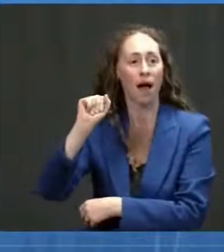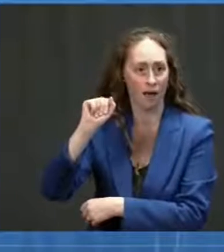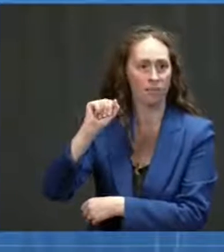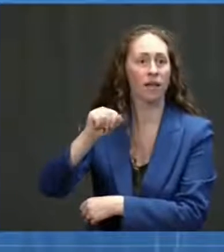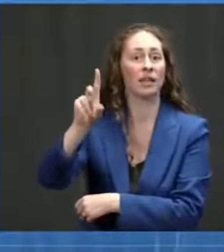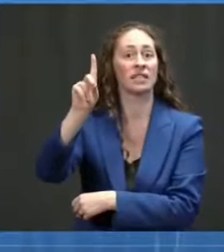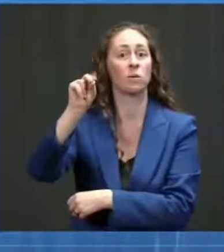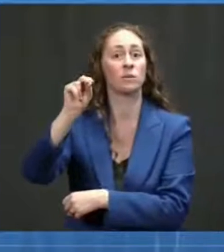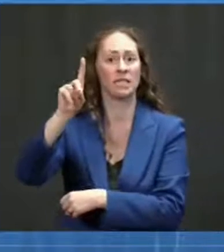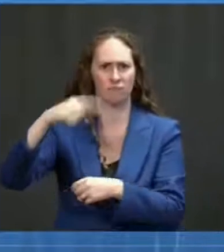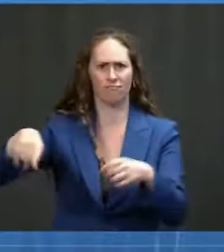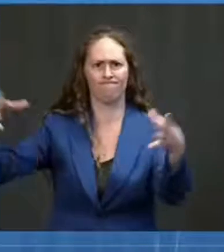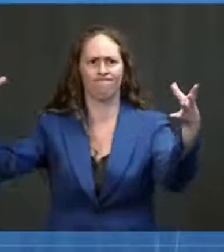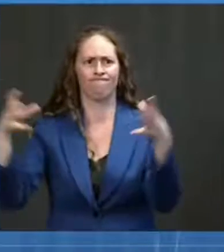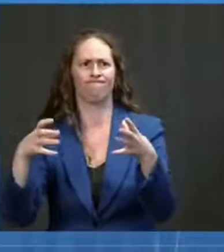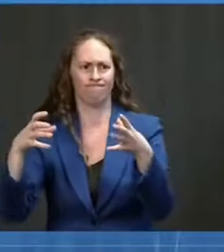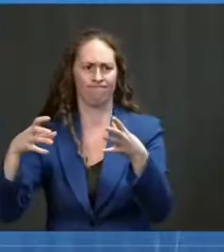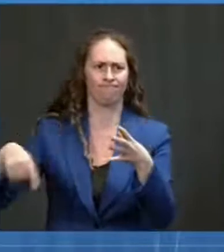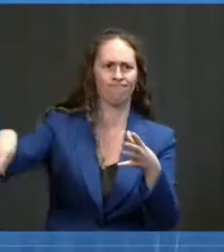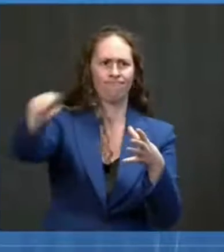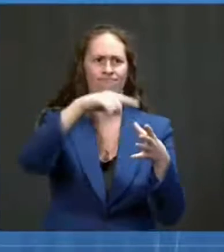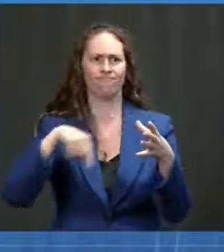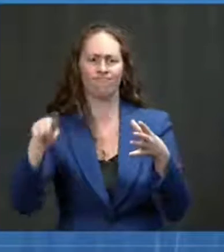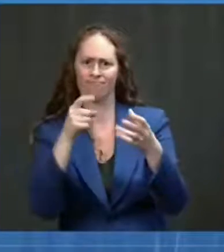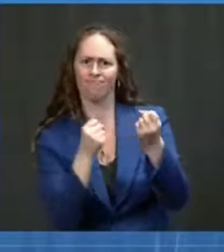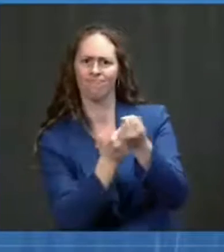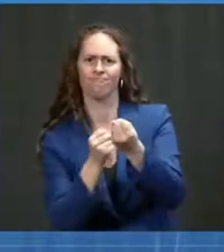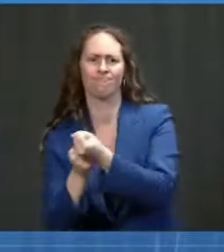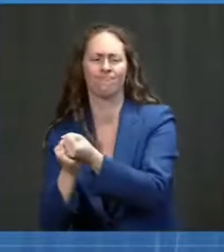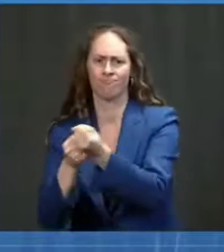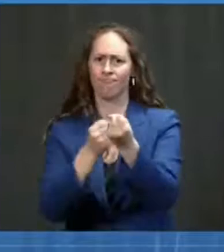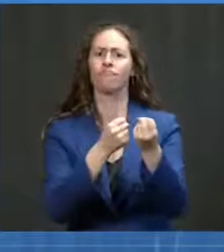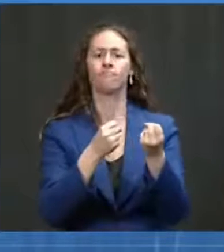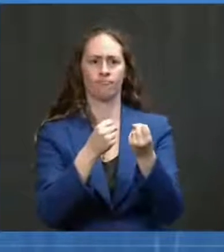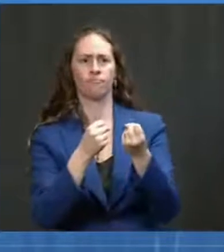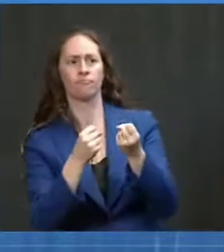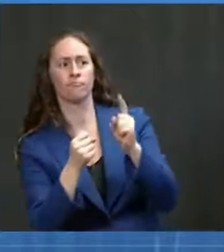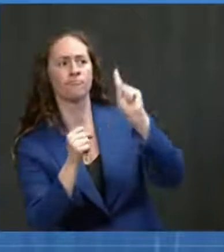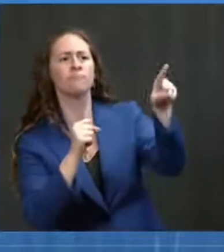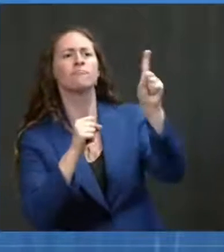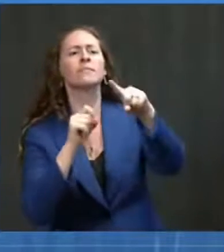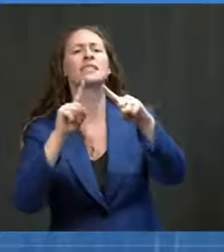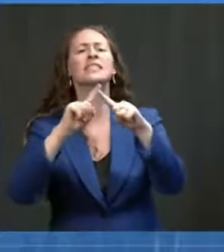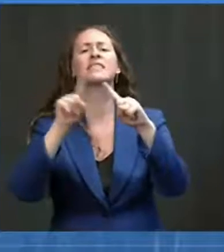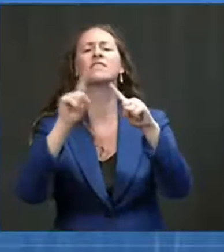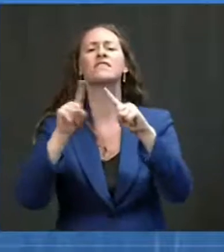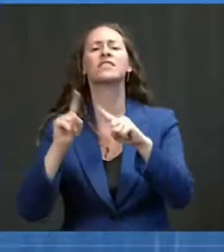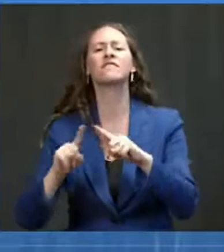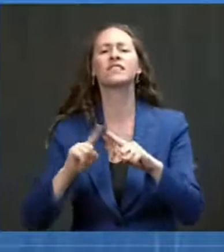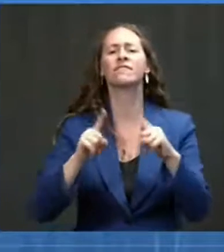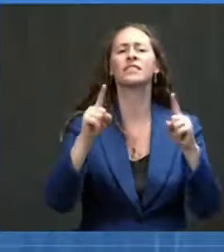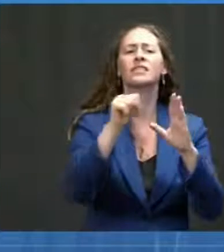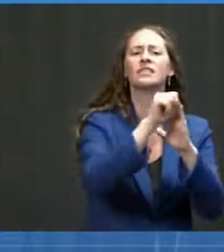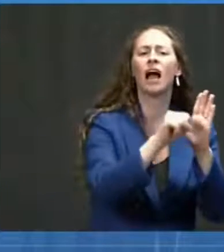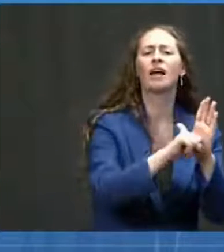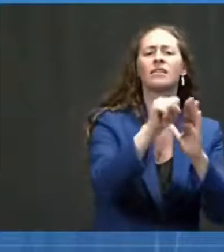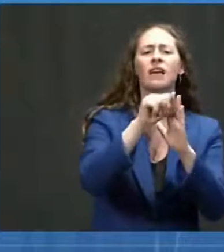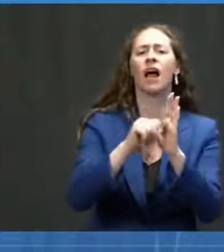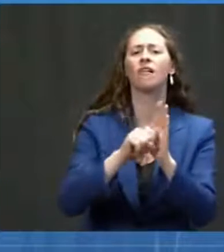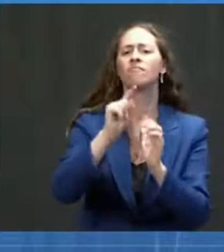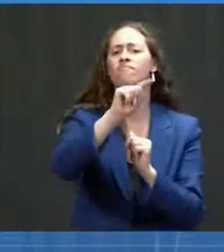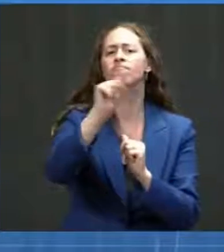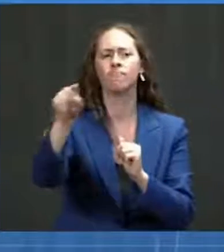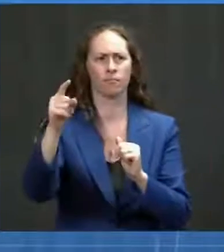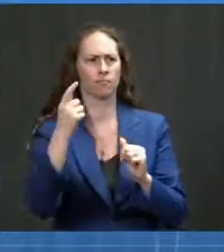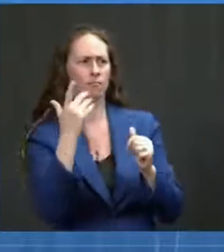Affairs. These surge response teams are now working with 16 states to address their